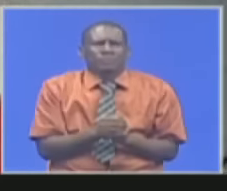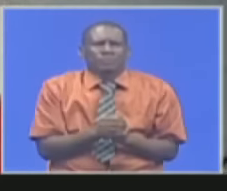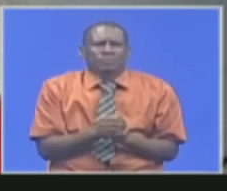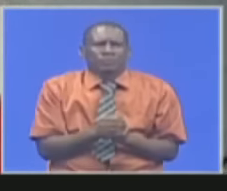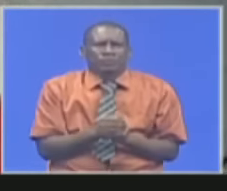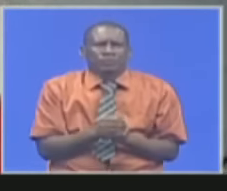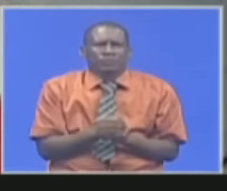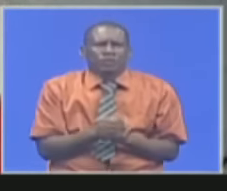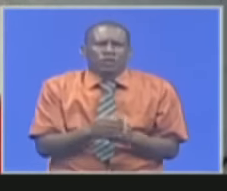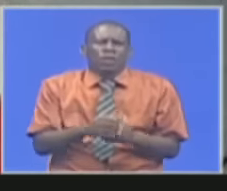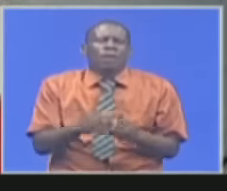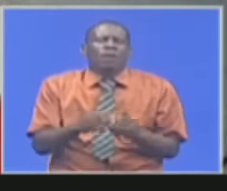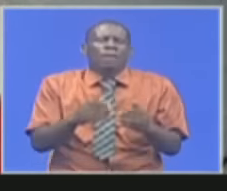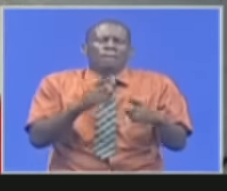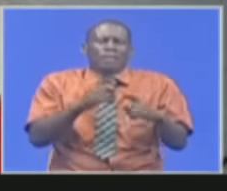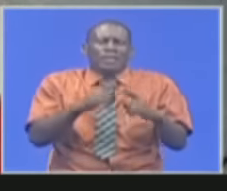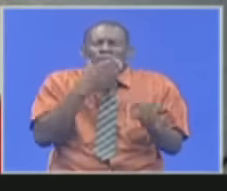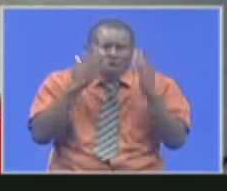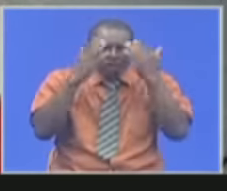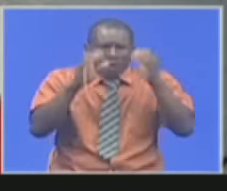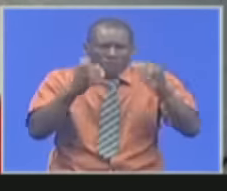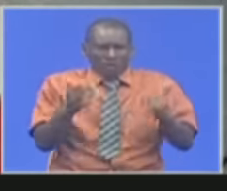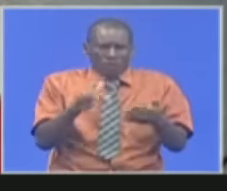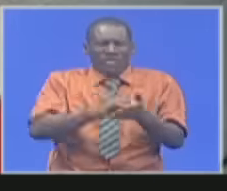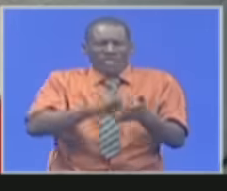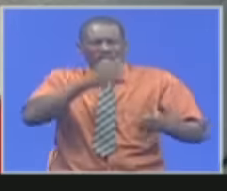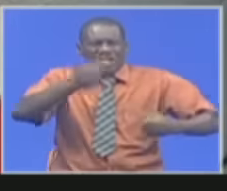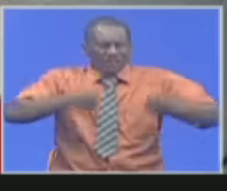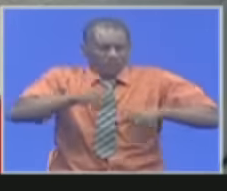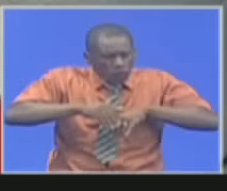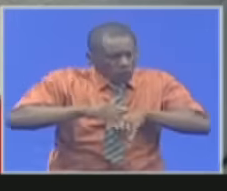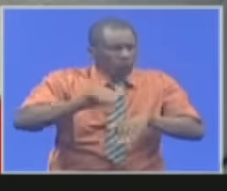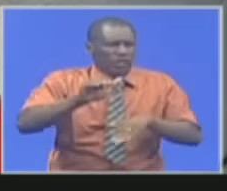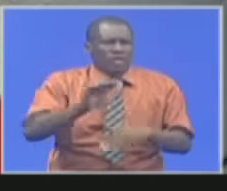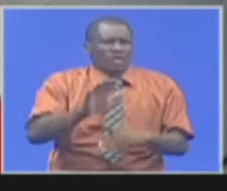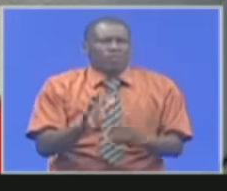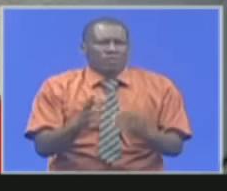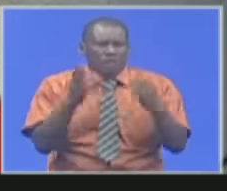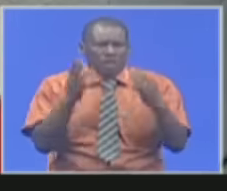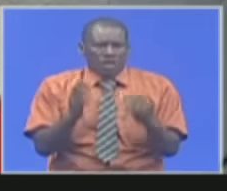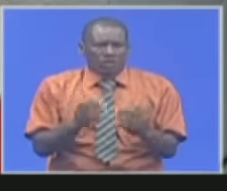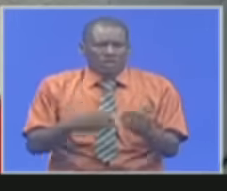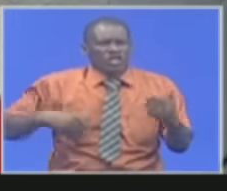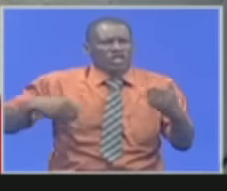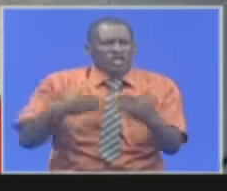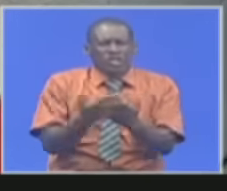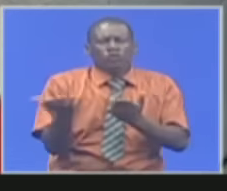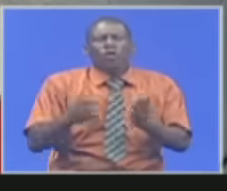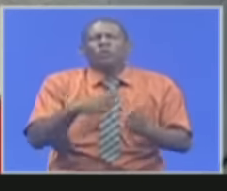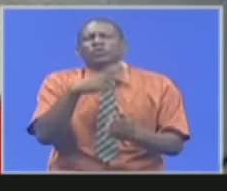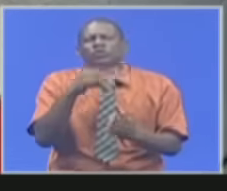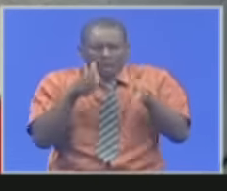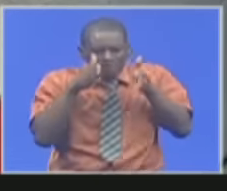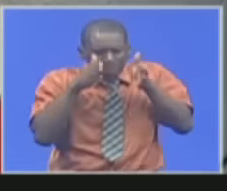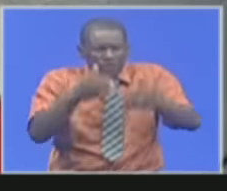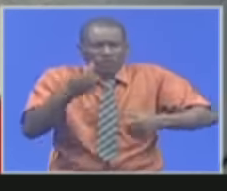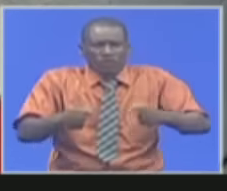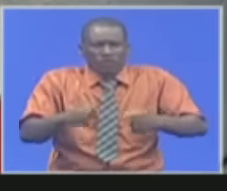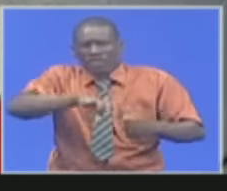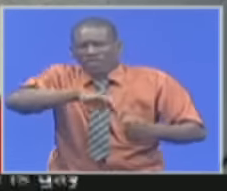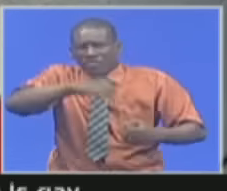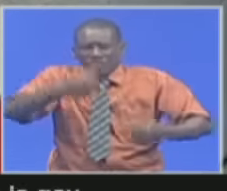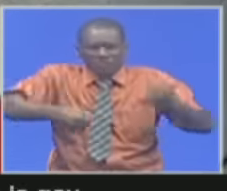What he did not know was that there was a vehicle trailing him. He got to his destination and parked his car, and the other vehicle